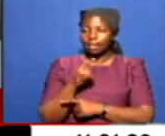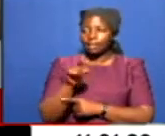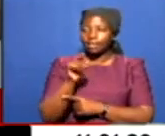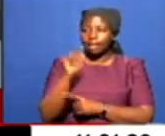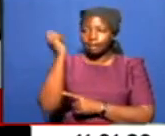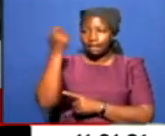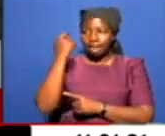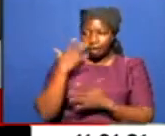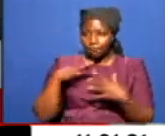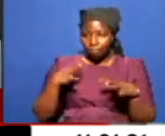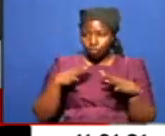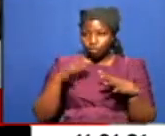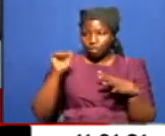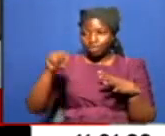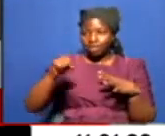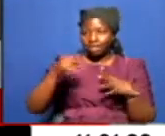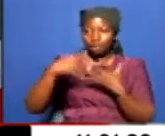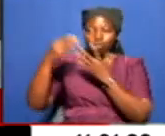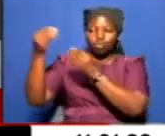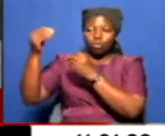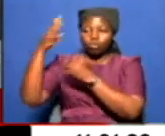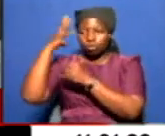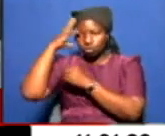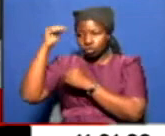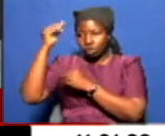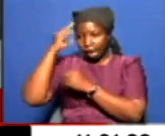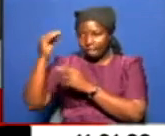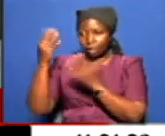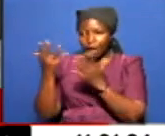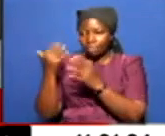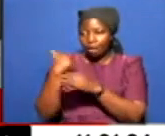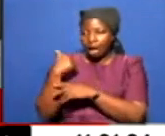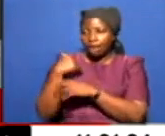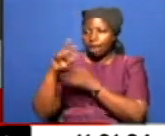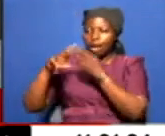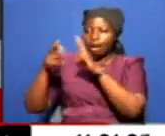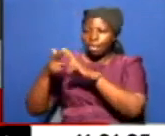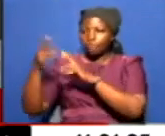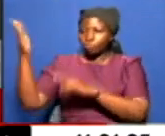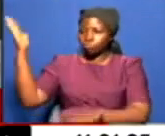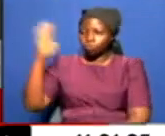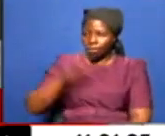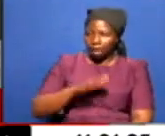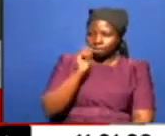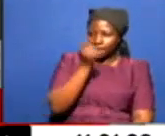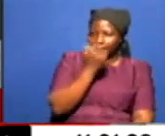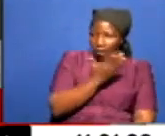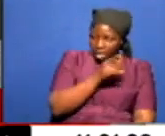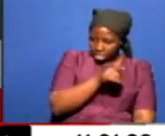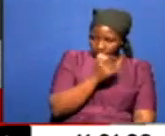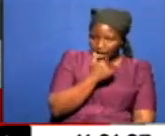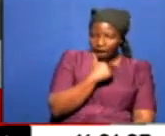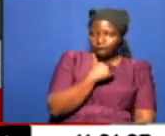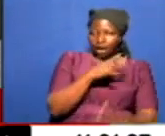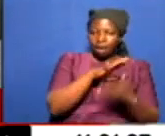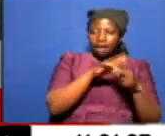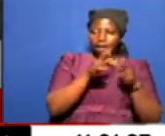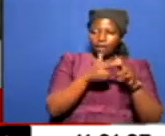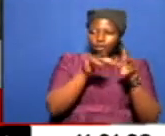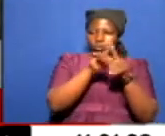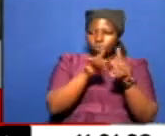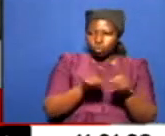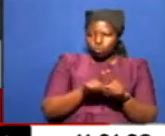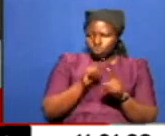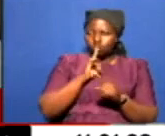Kenyans, so they'll go to Somali where they have a relative and come back to Kenya where they have a relative. So how do you